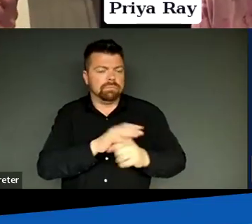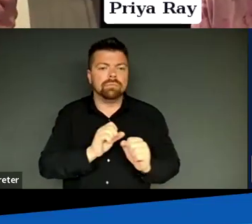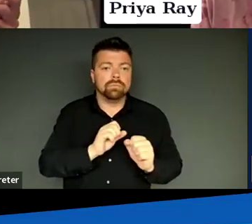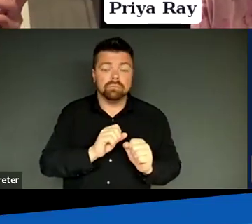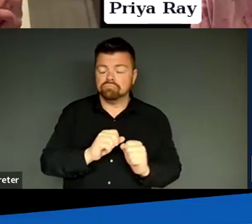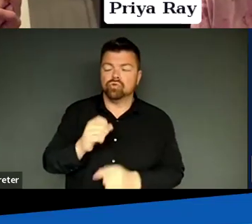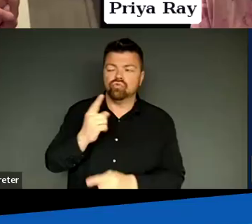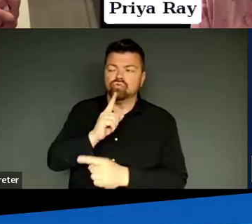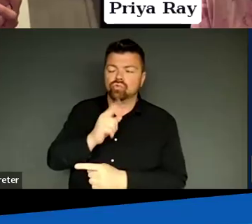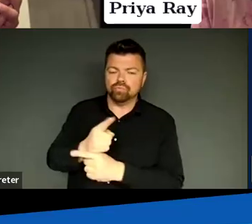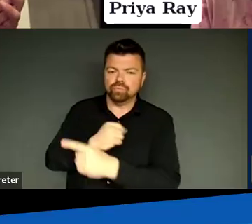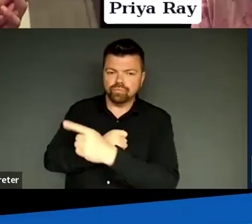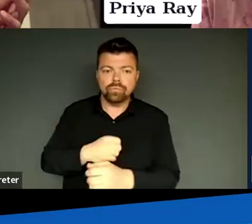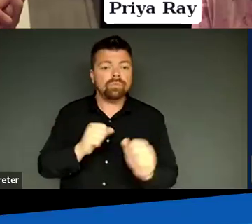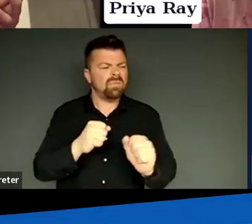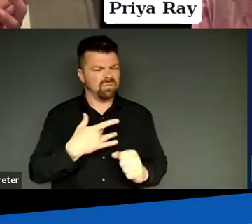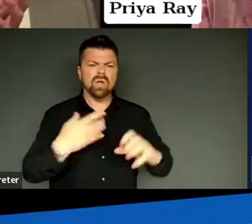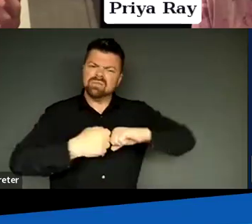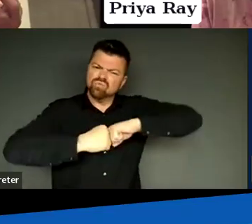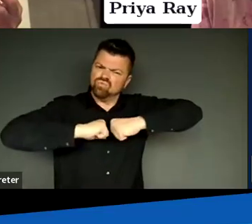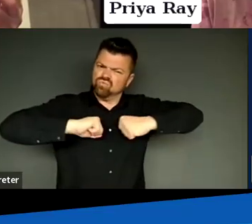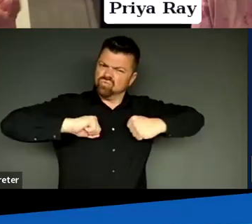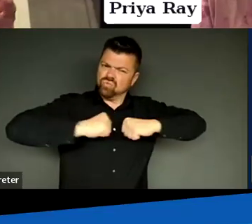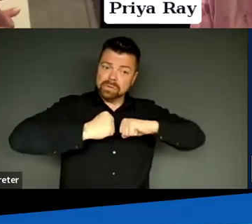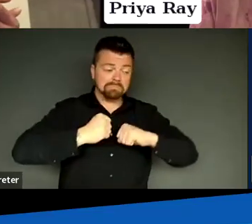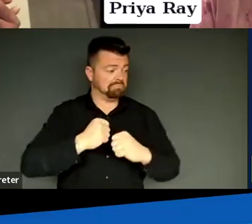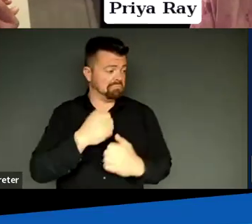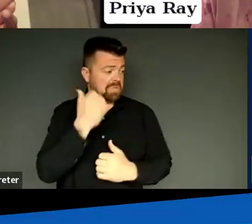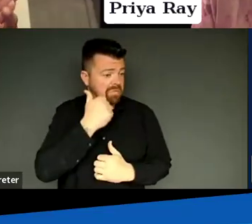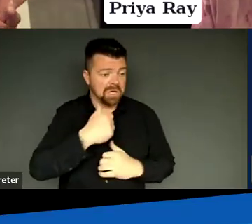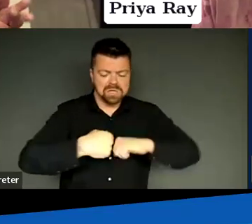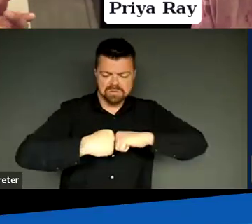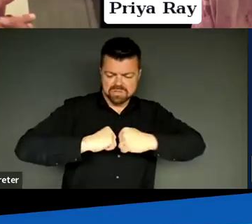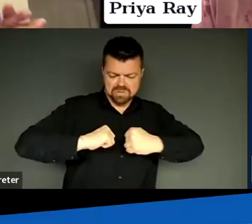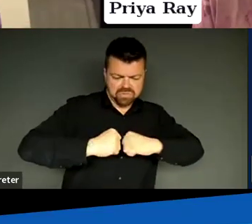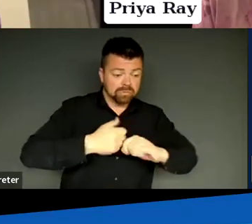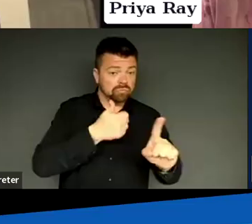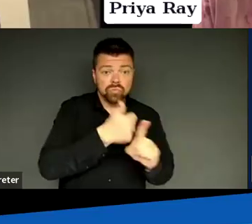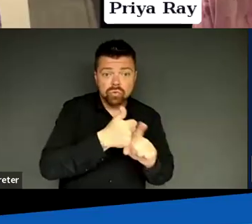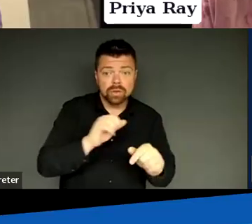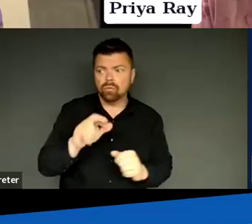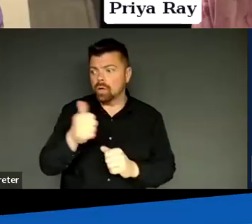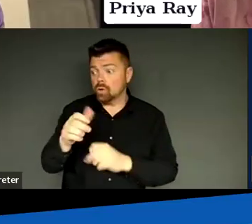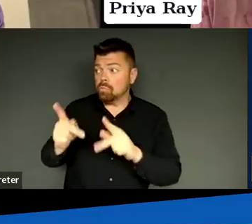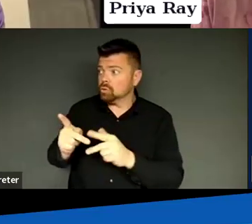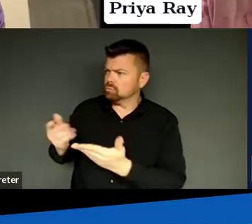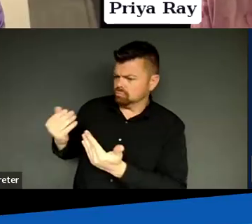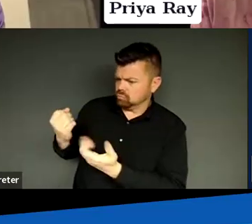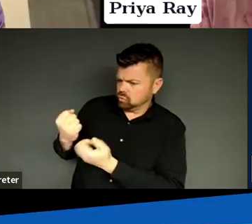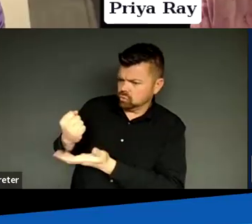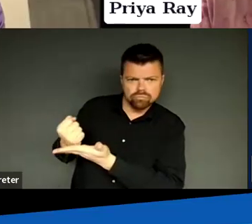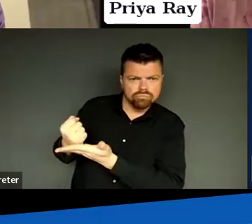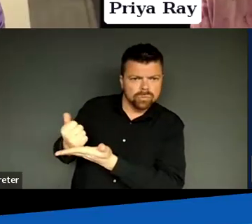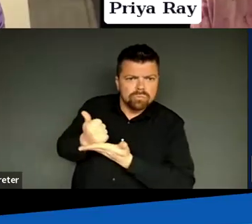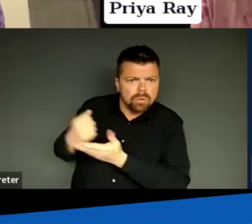stretching is good. Like if you can stretch every day, whether you can do it yourself or have someone do it for you.